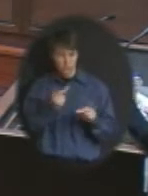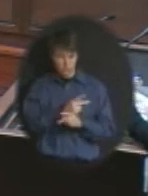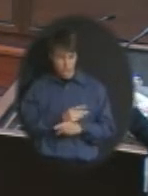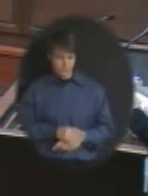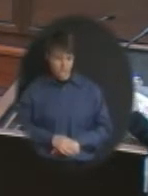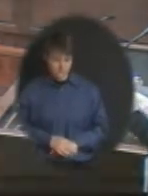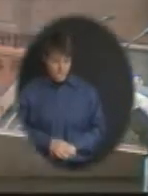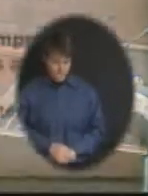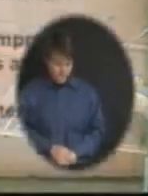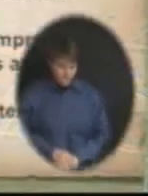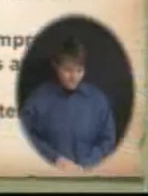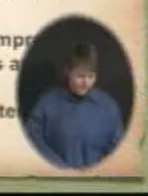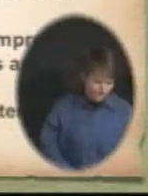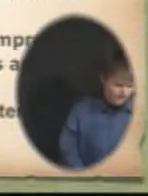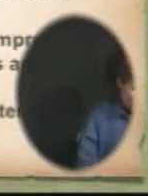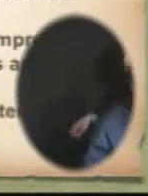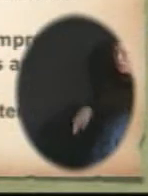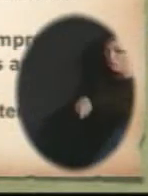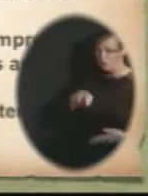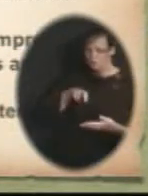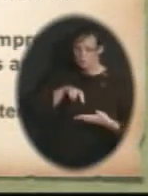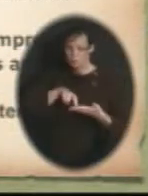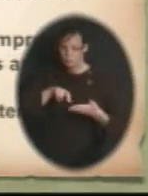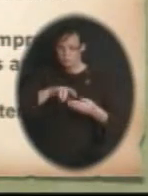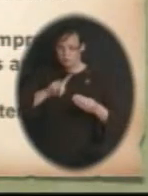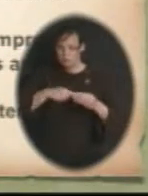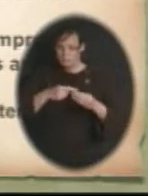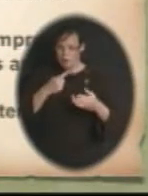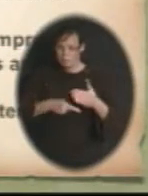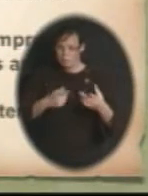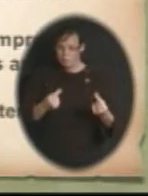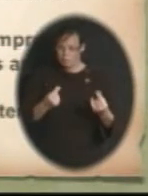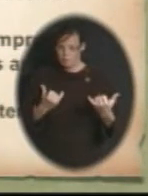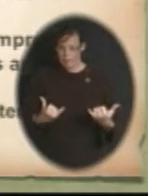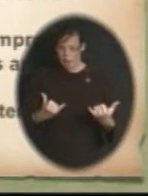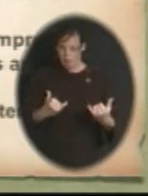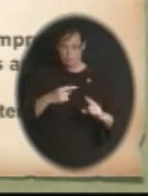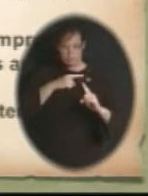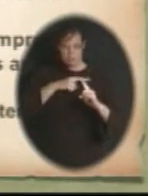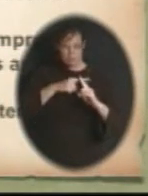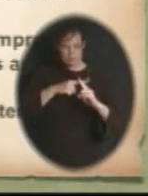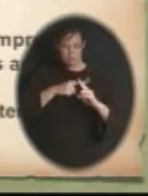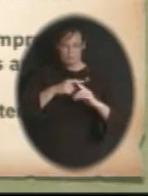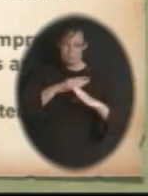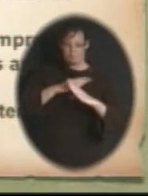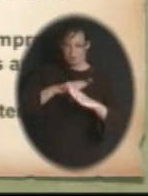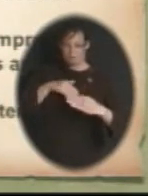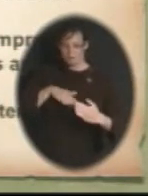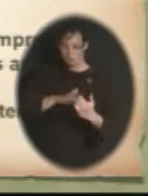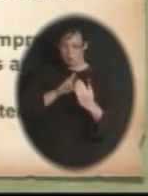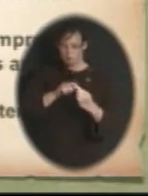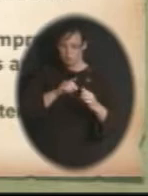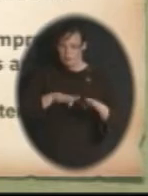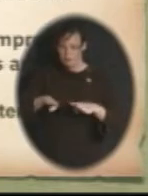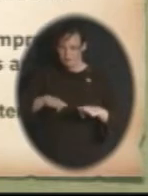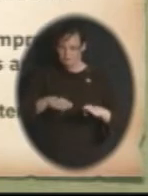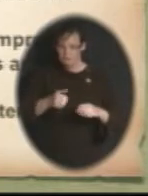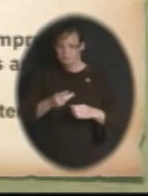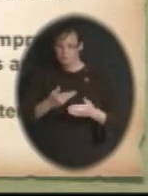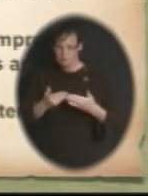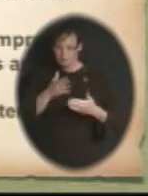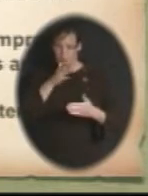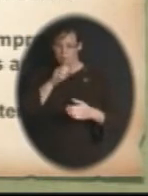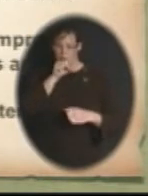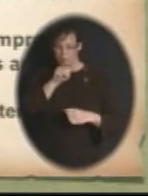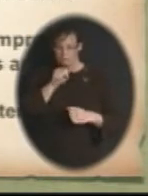Here's what the research says about what we're doing now. Research indicates that a positive preventative approach to behavior does a couple of things, and we're going to love these things.